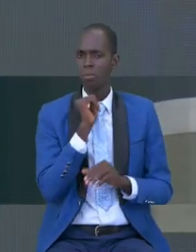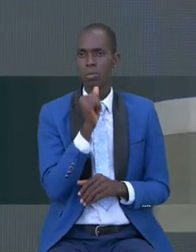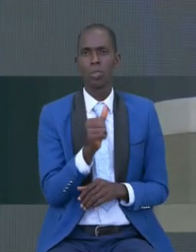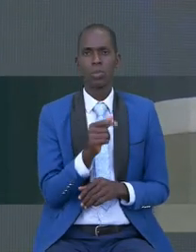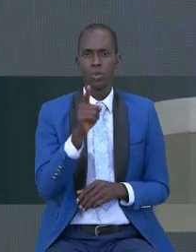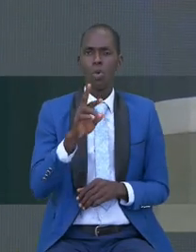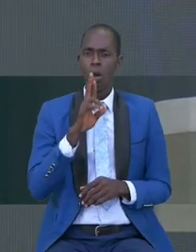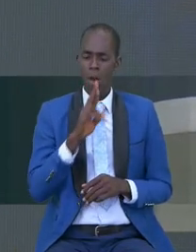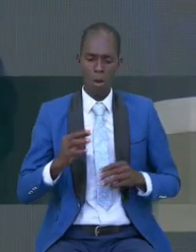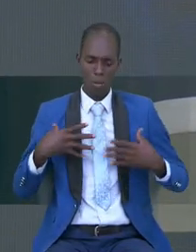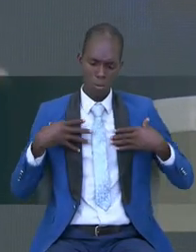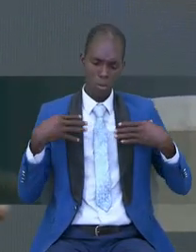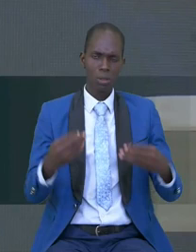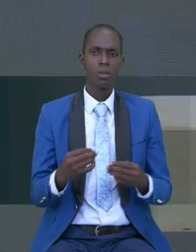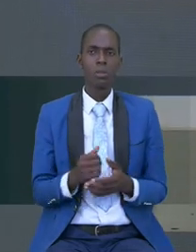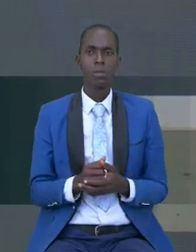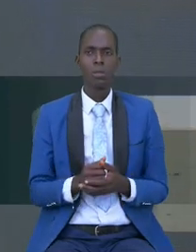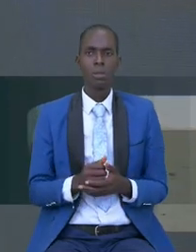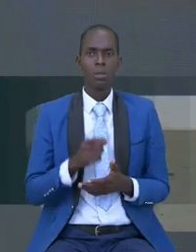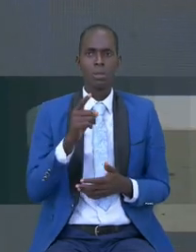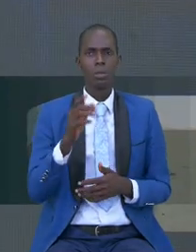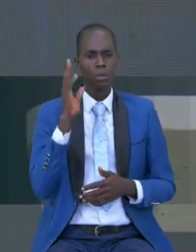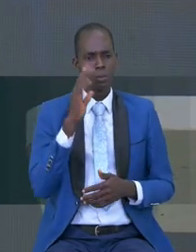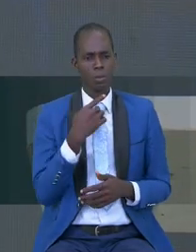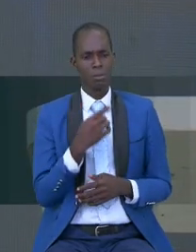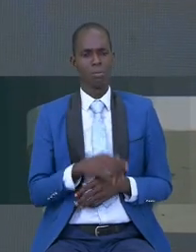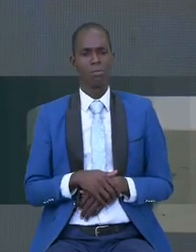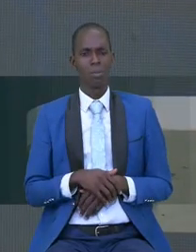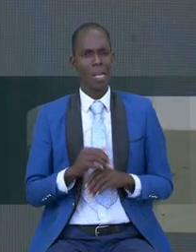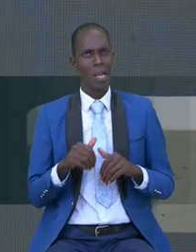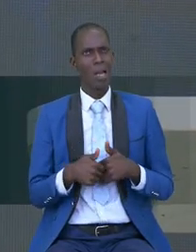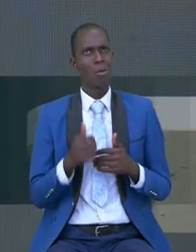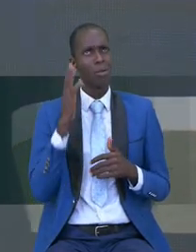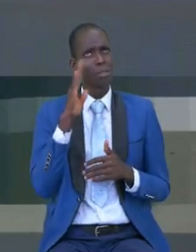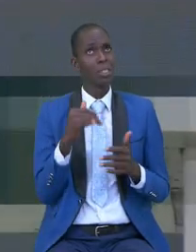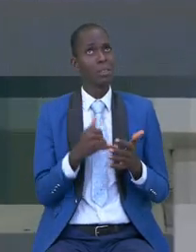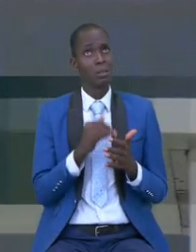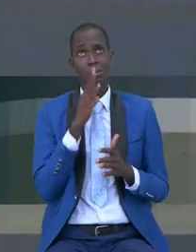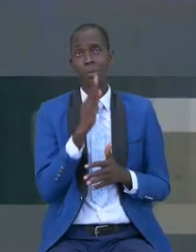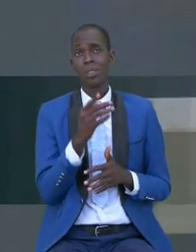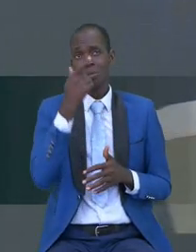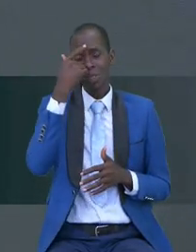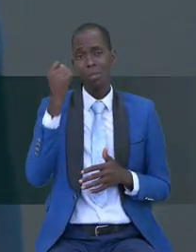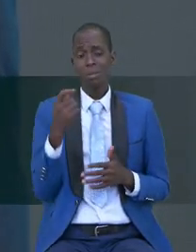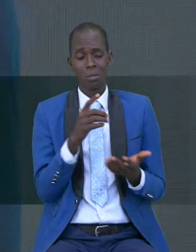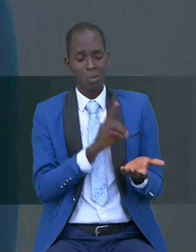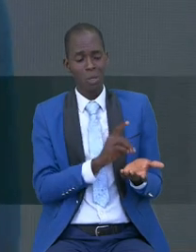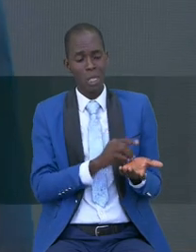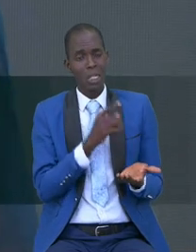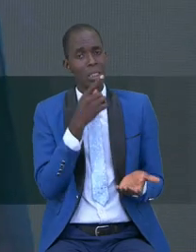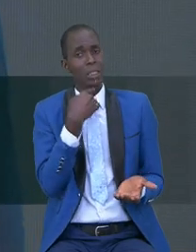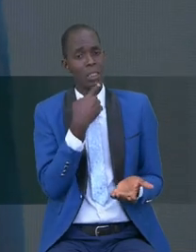are well. You want to say, how shall this be? Because the doctor said in